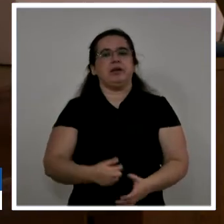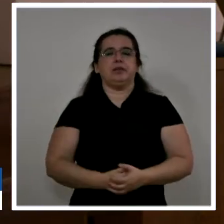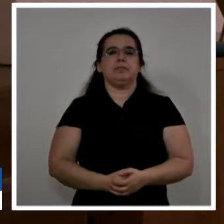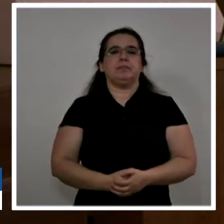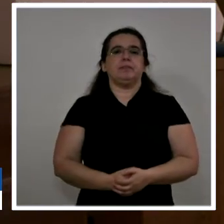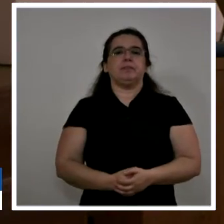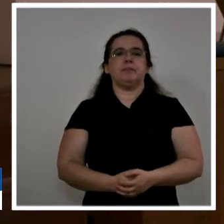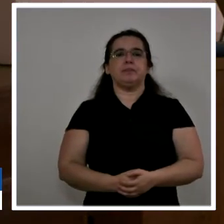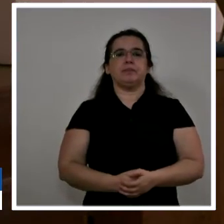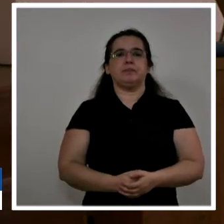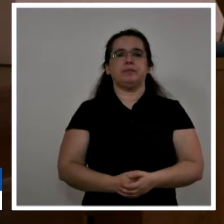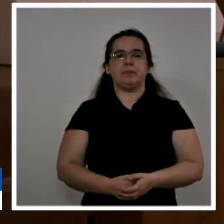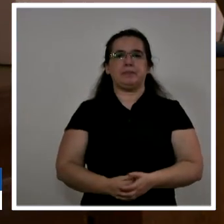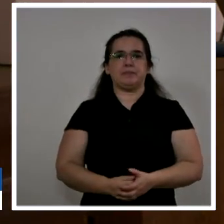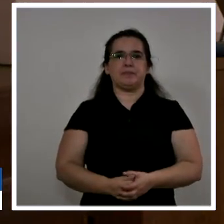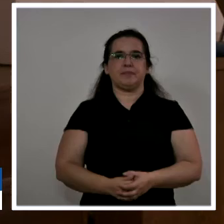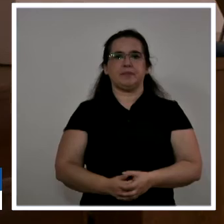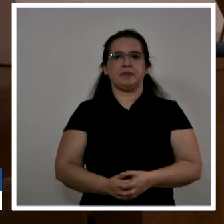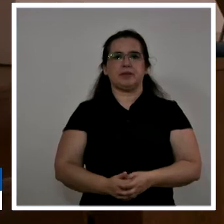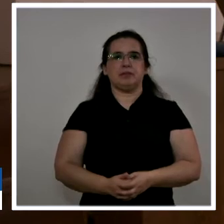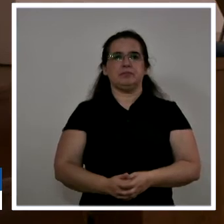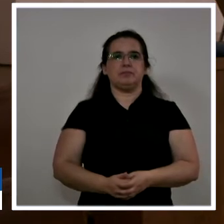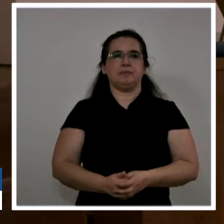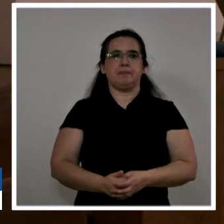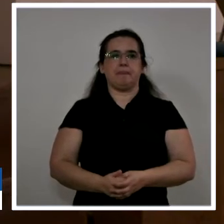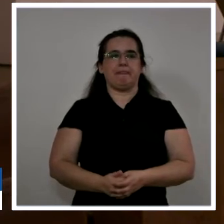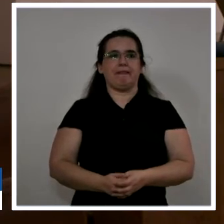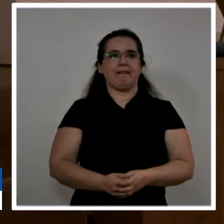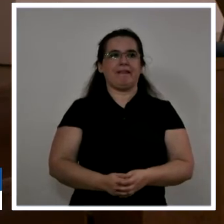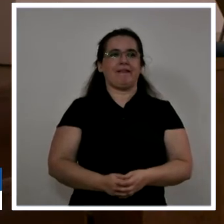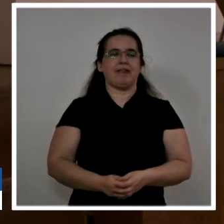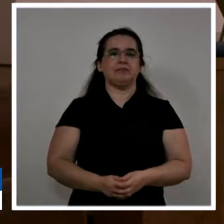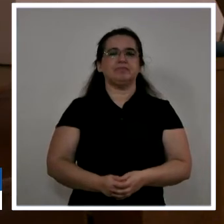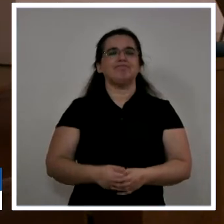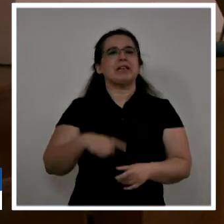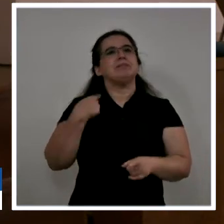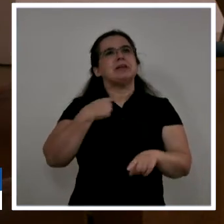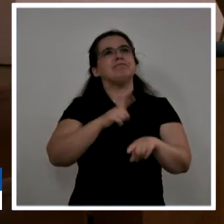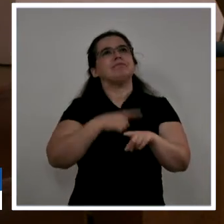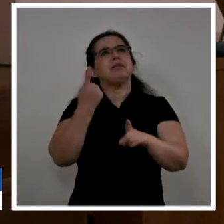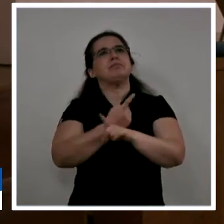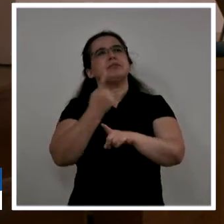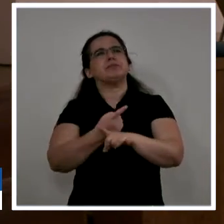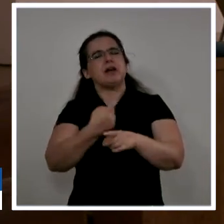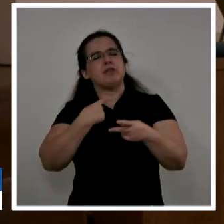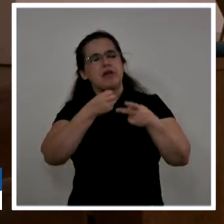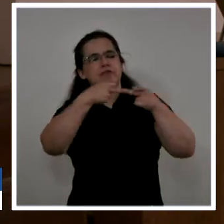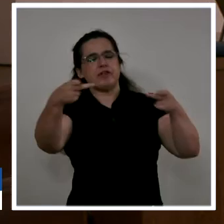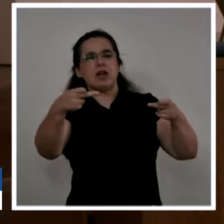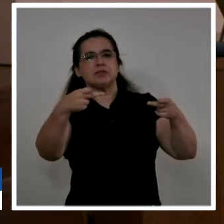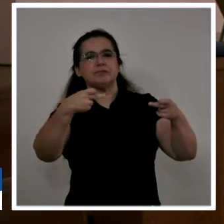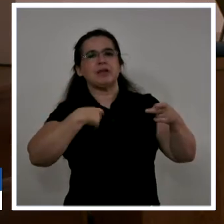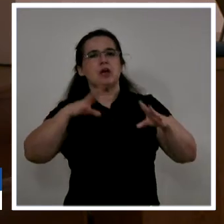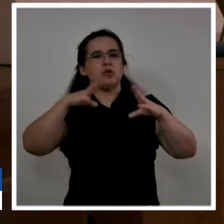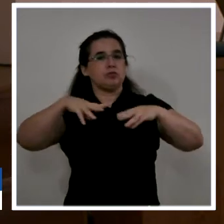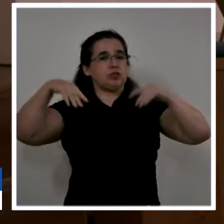the spirit indeed is willing, but the flesh is weak. Muitas vezes tomamos esta frase bem conhecida, o espírito na